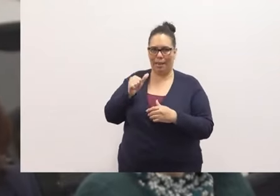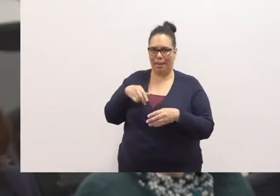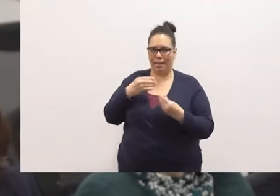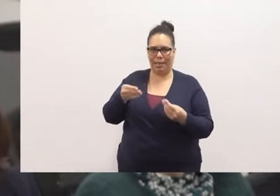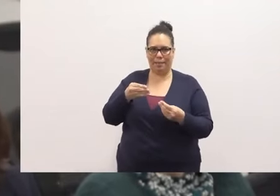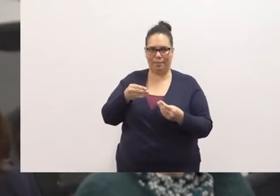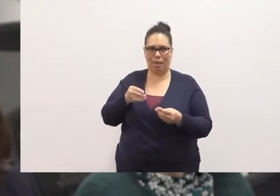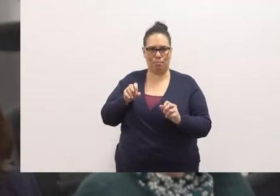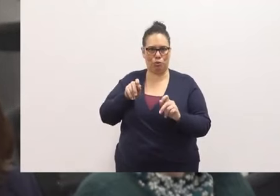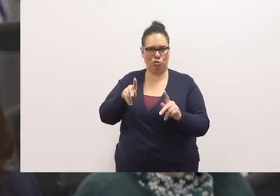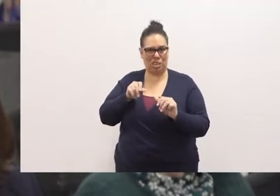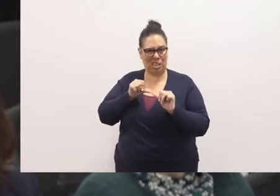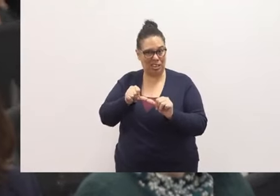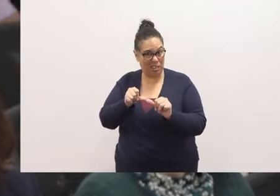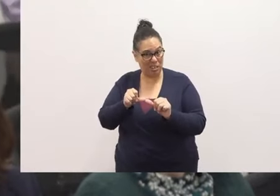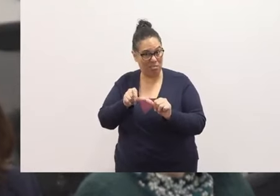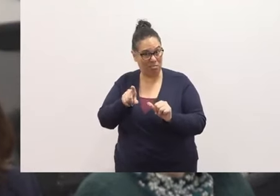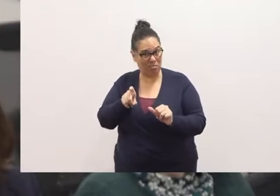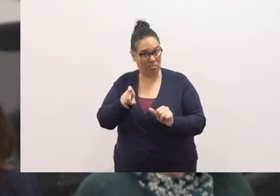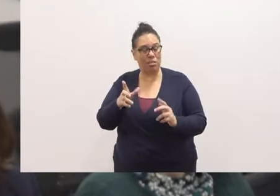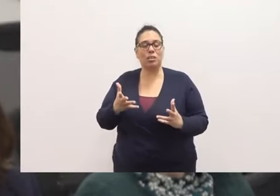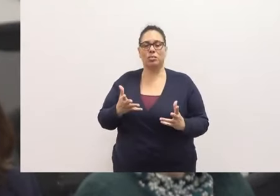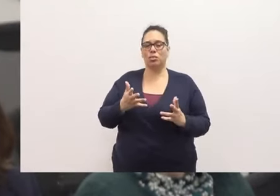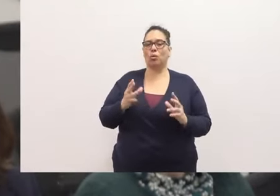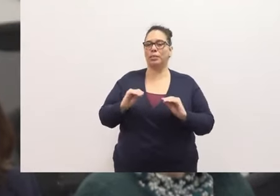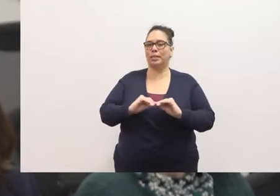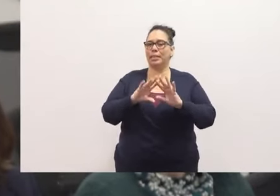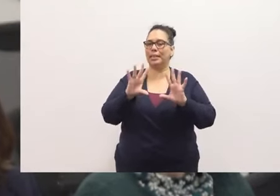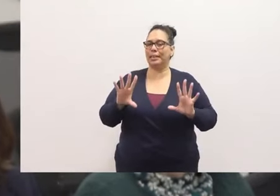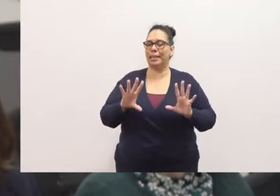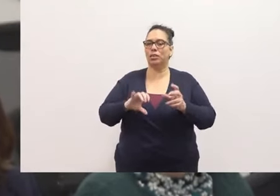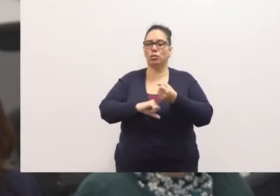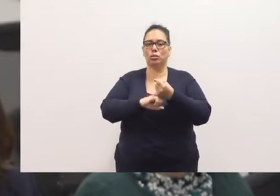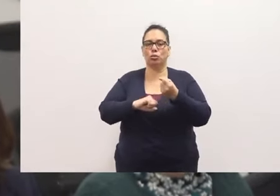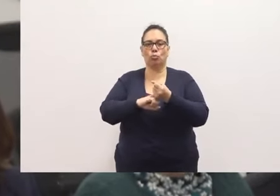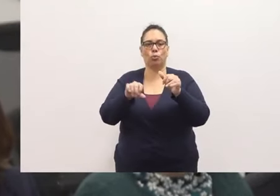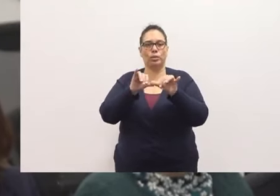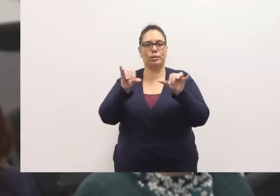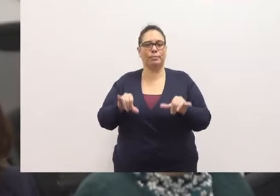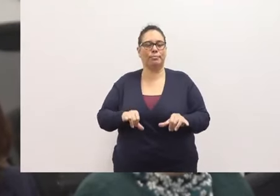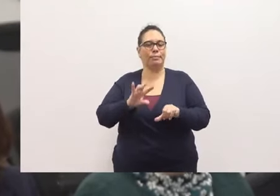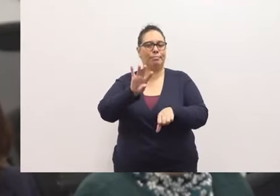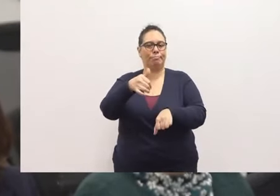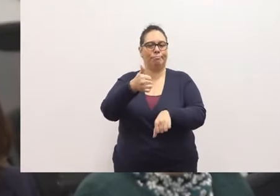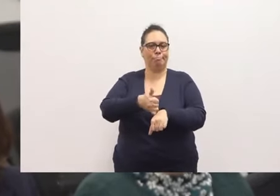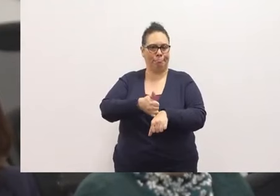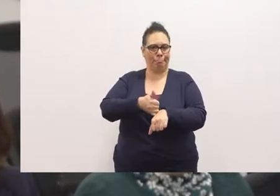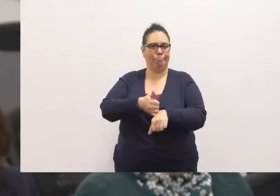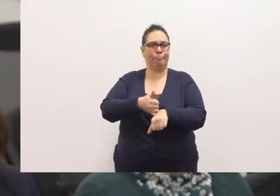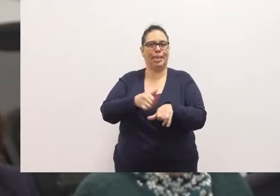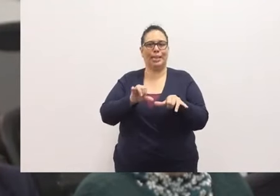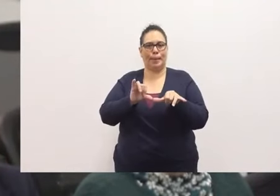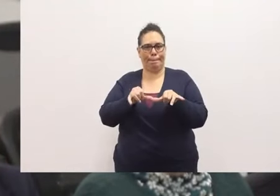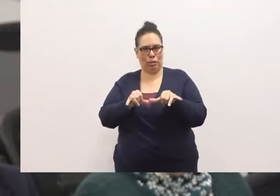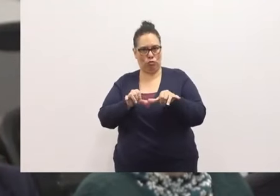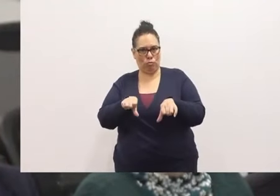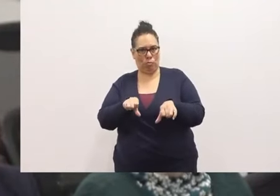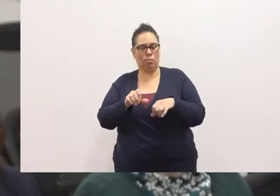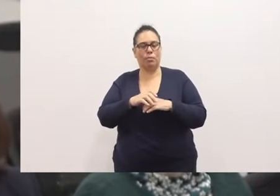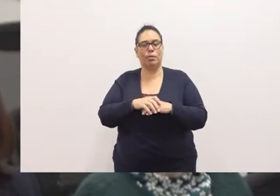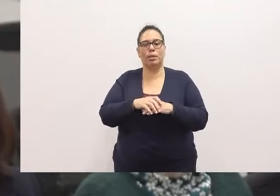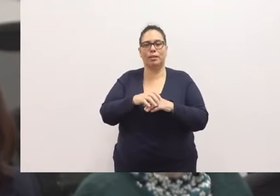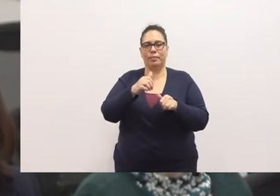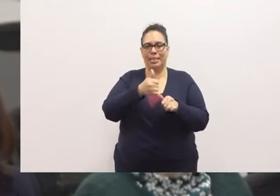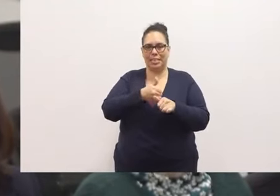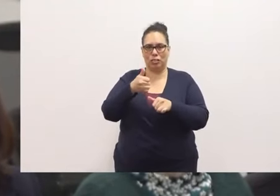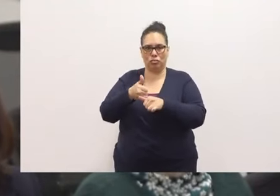is clear that support systems that are very clear have to be in place, and that they're measured in each